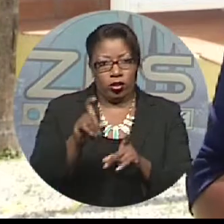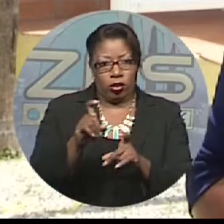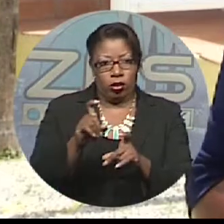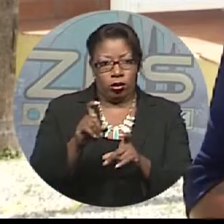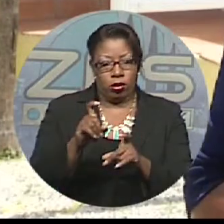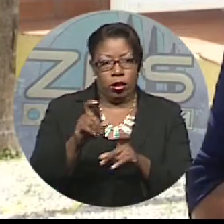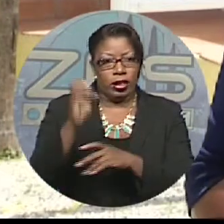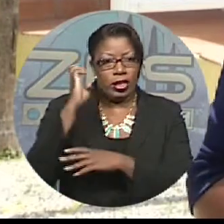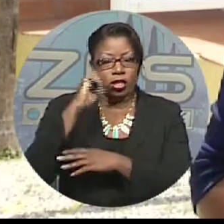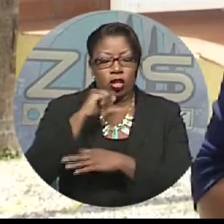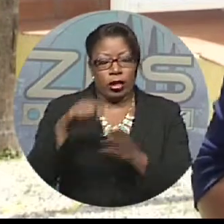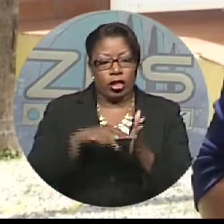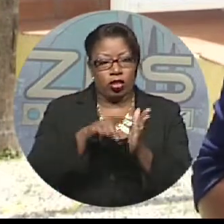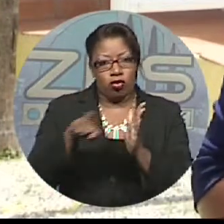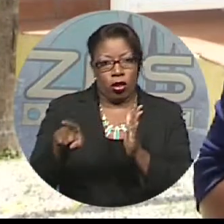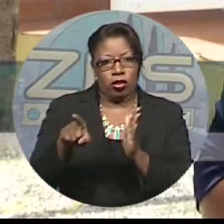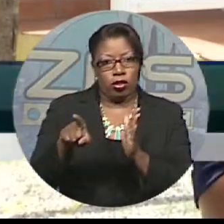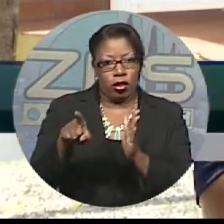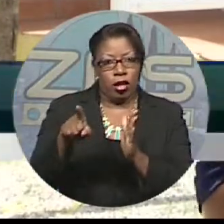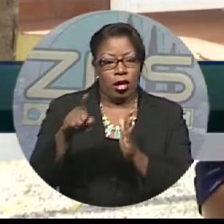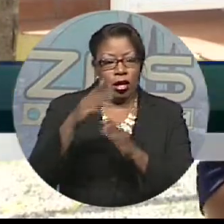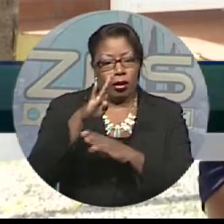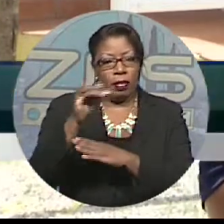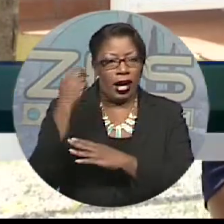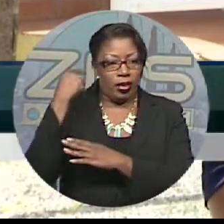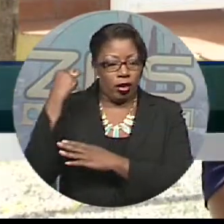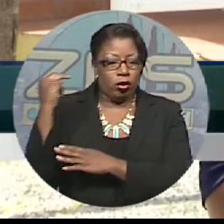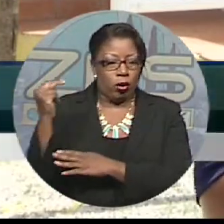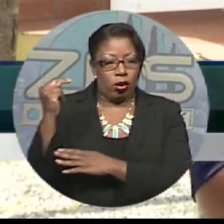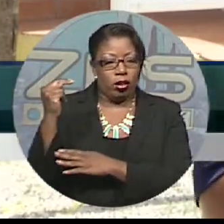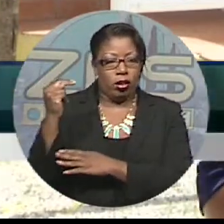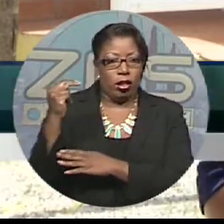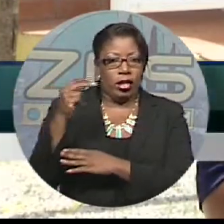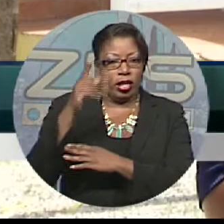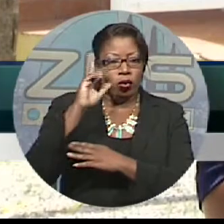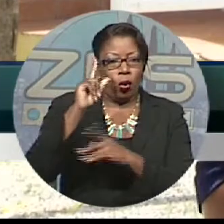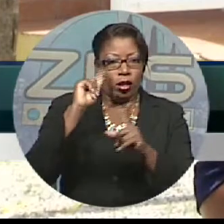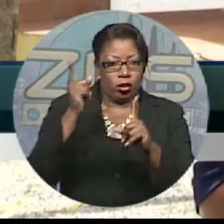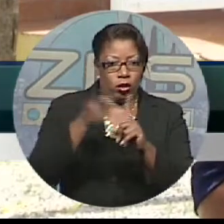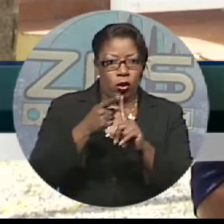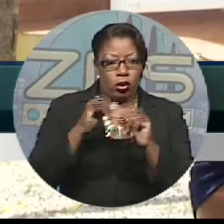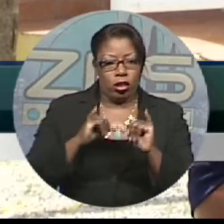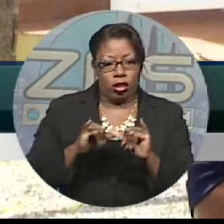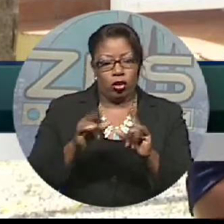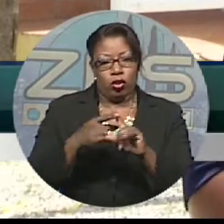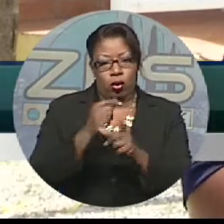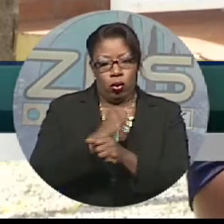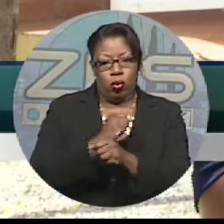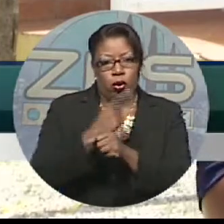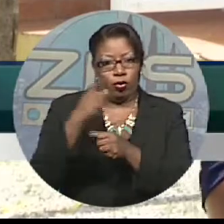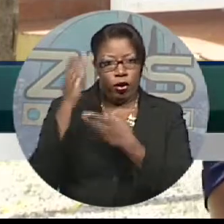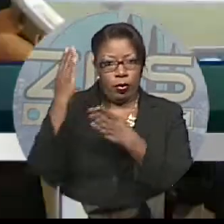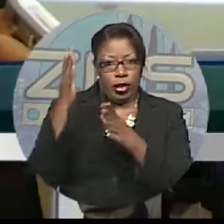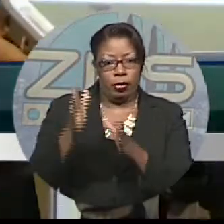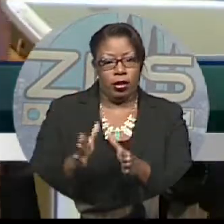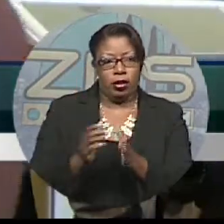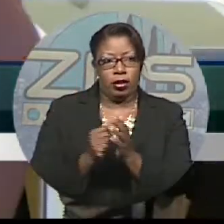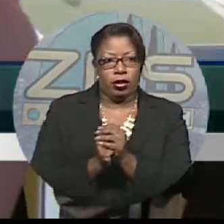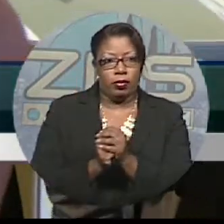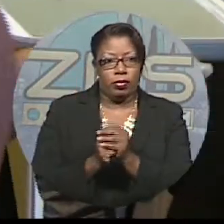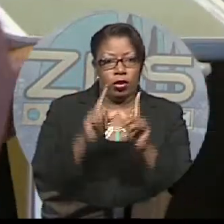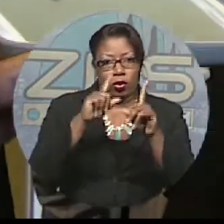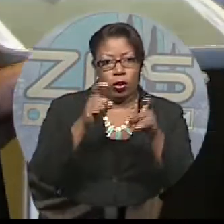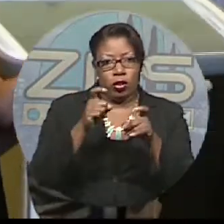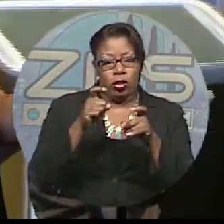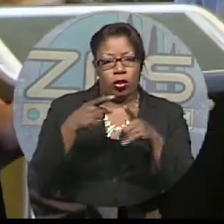he's not distracted by the noise in the market and he has one mission, and that is to continue the work for Bahamians. Will you be